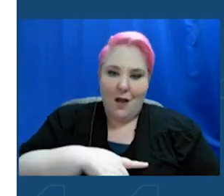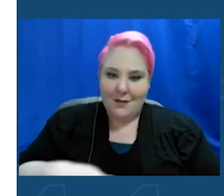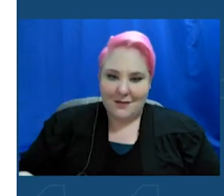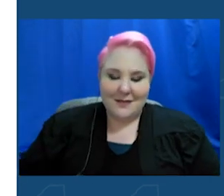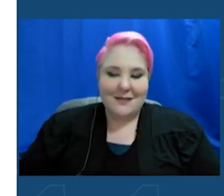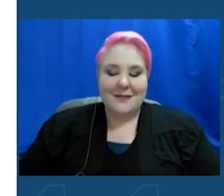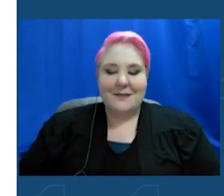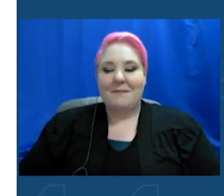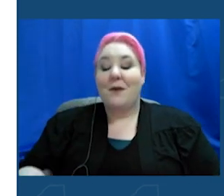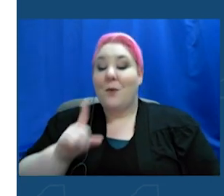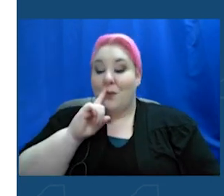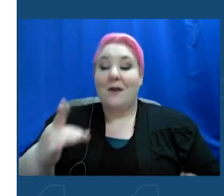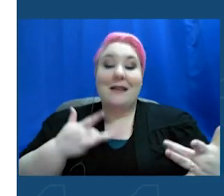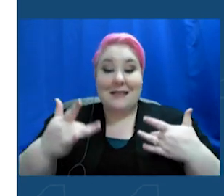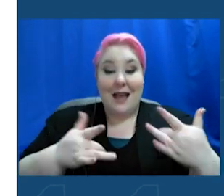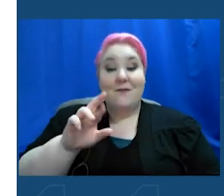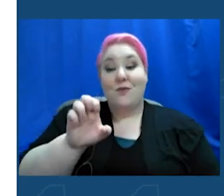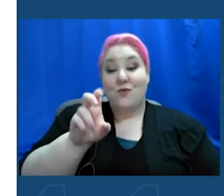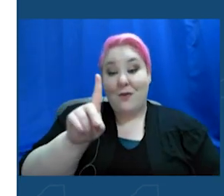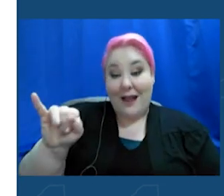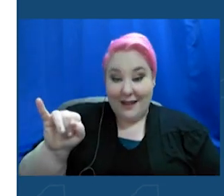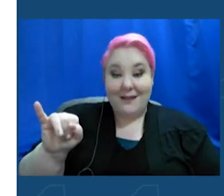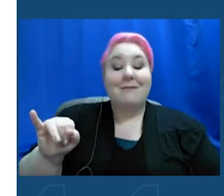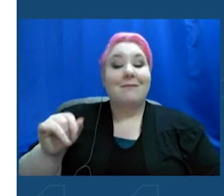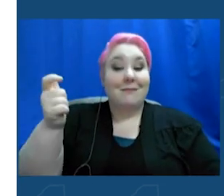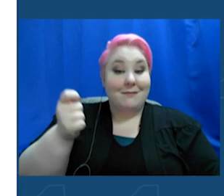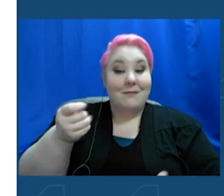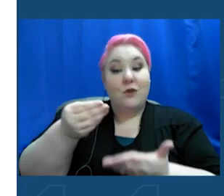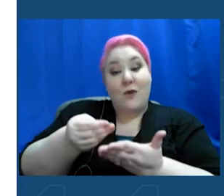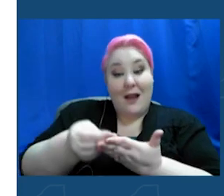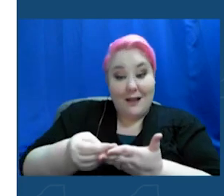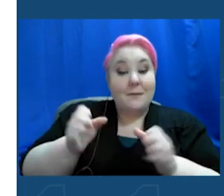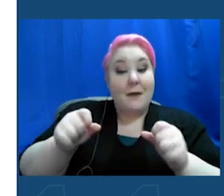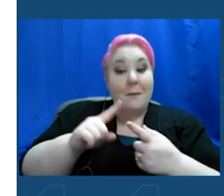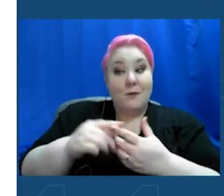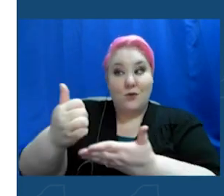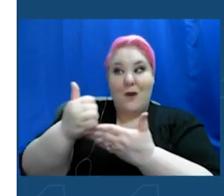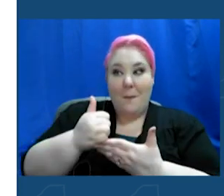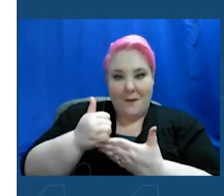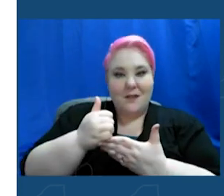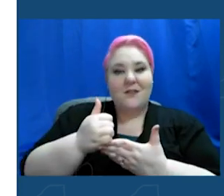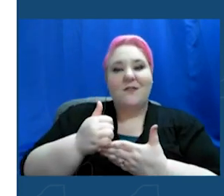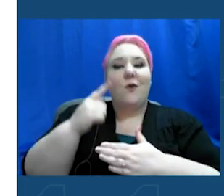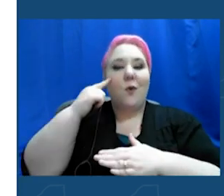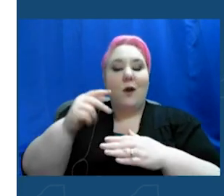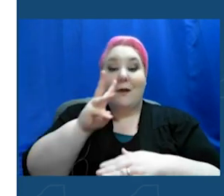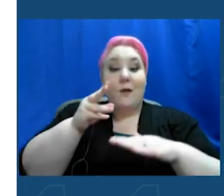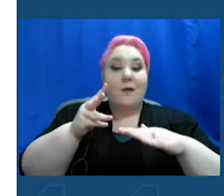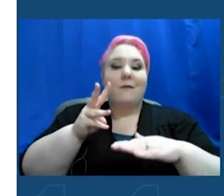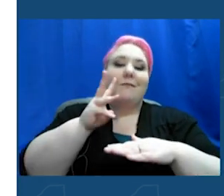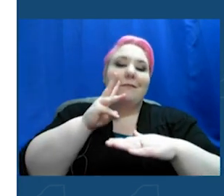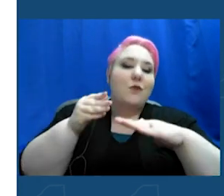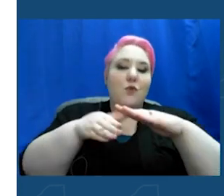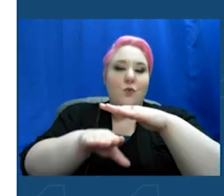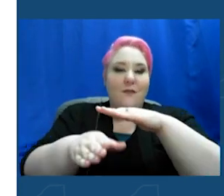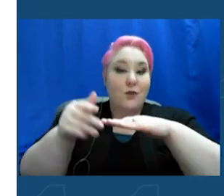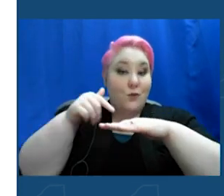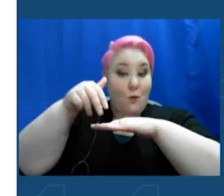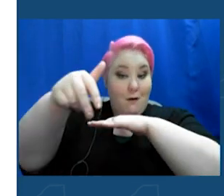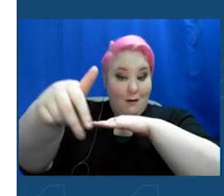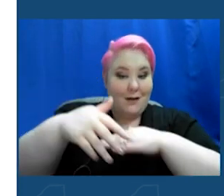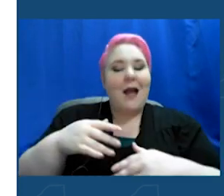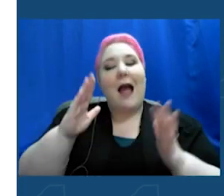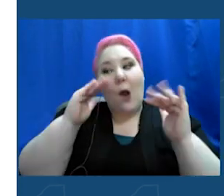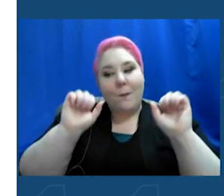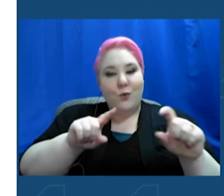excited with the Ready grant to help us get our feet back on the ground for the Riverwalk. And I hope you do get a chance to get down there today, because there's